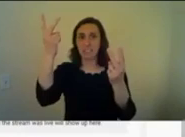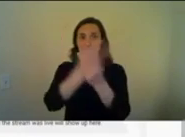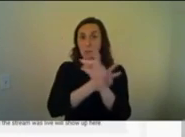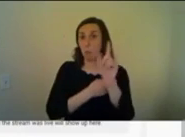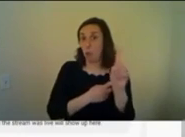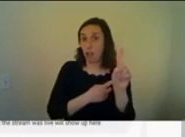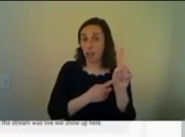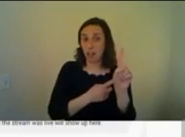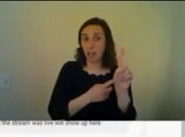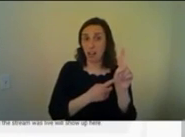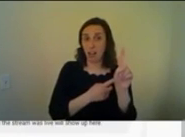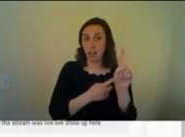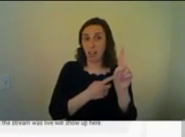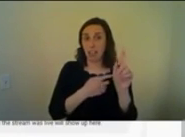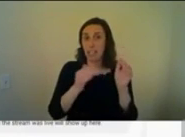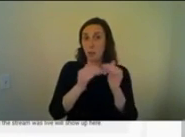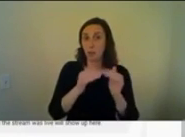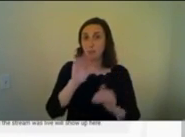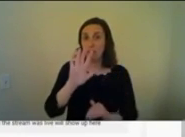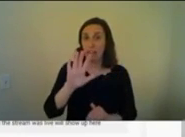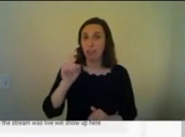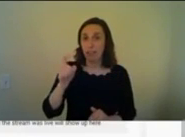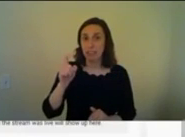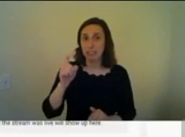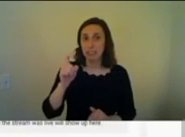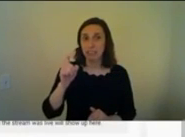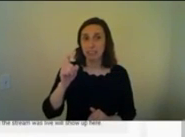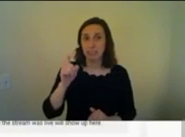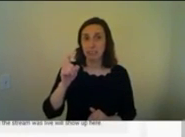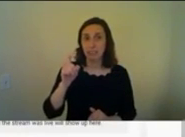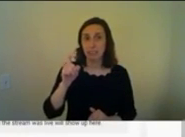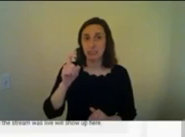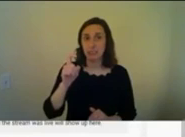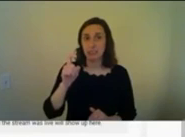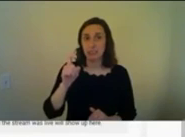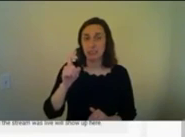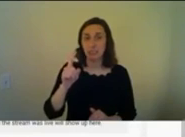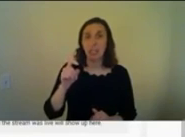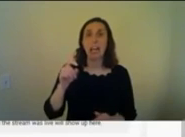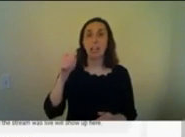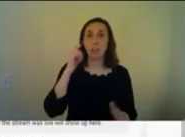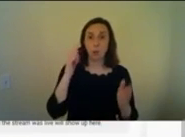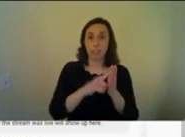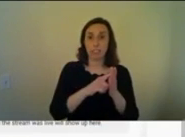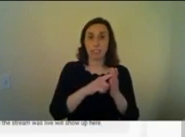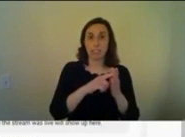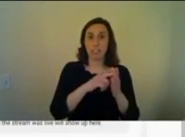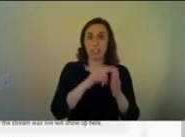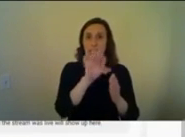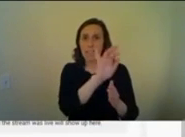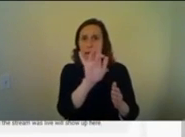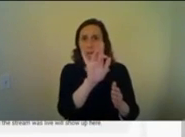5x times 1 is 5x. Notice the gap. Right? I do not